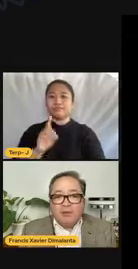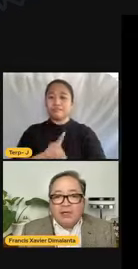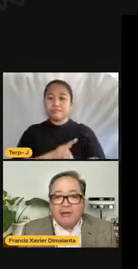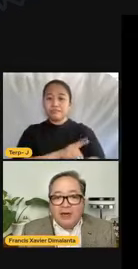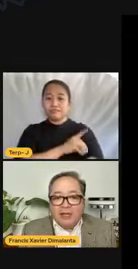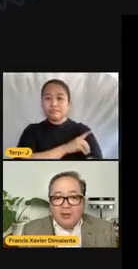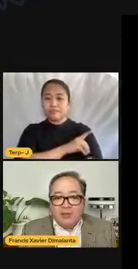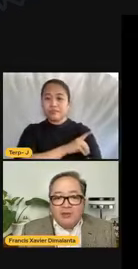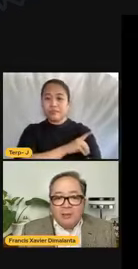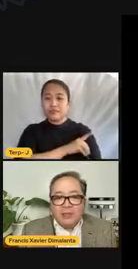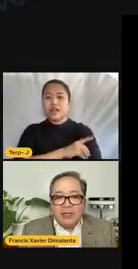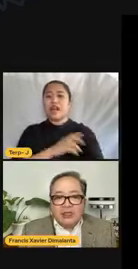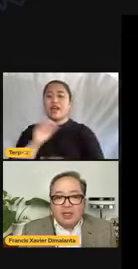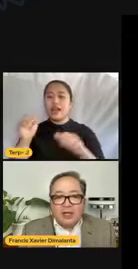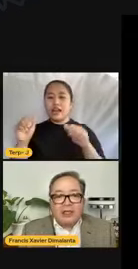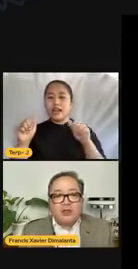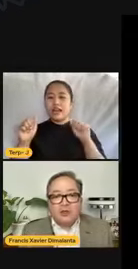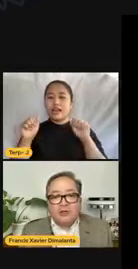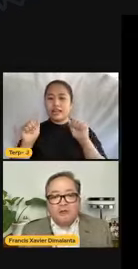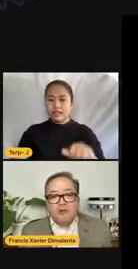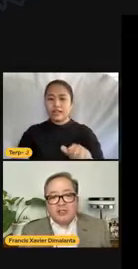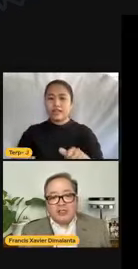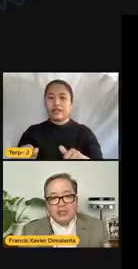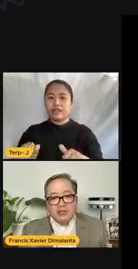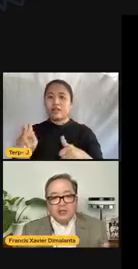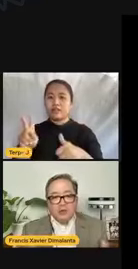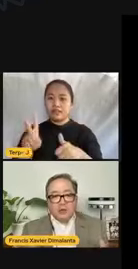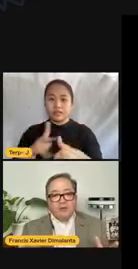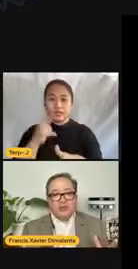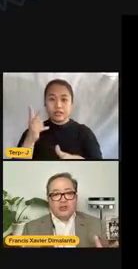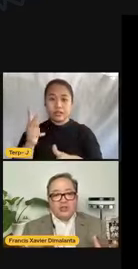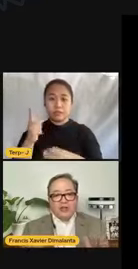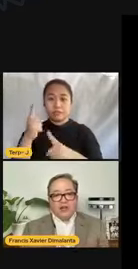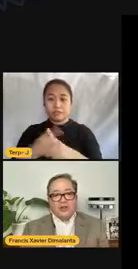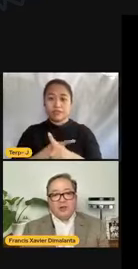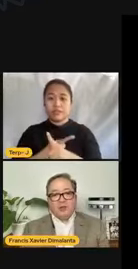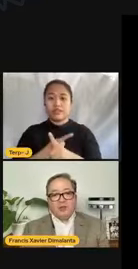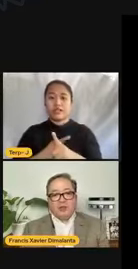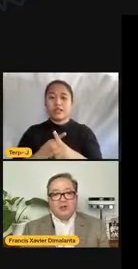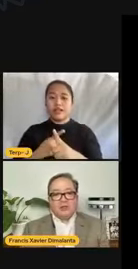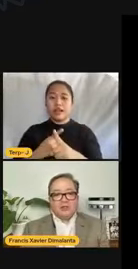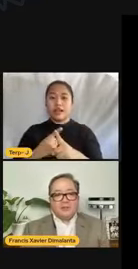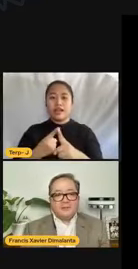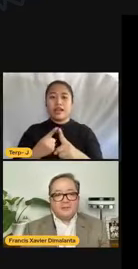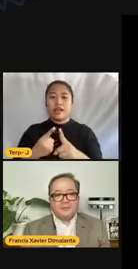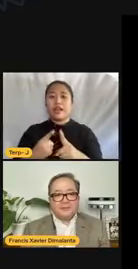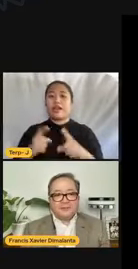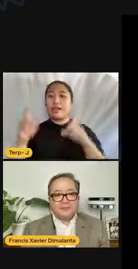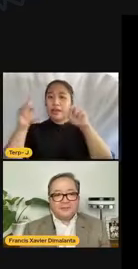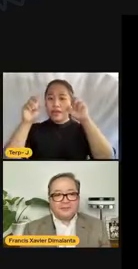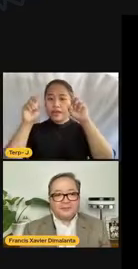life, we can evaluate the family and child. And during the first year, we have to set our therapeutic goals.